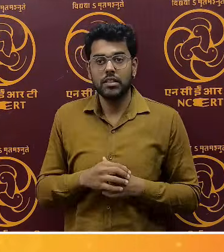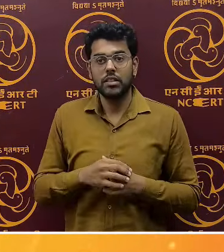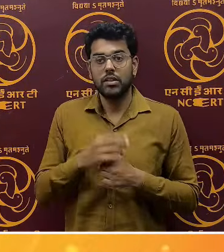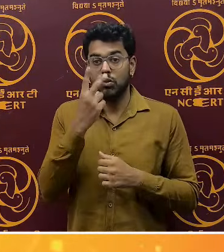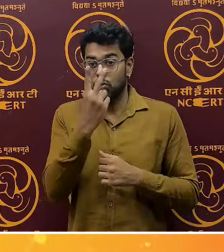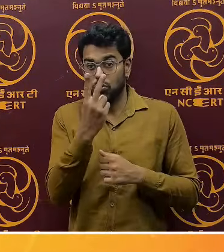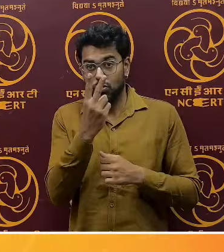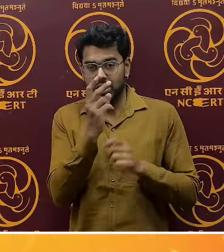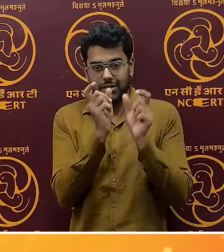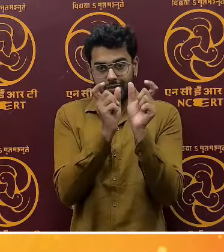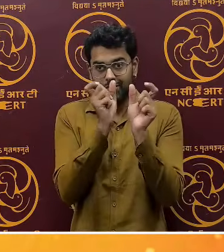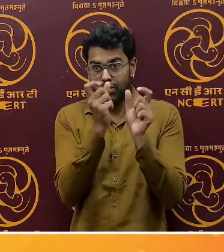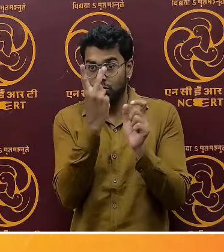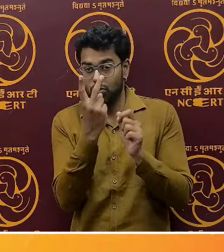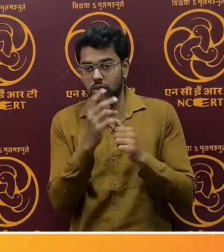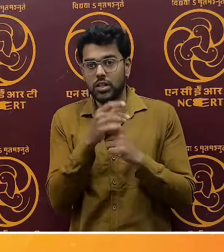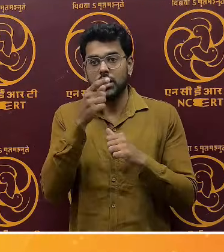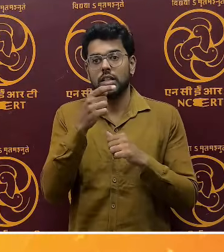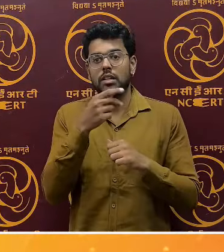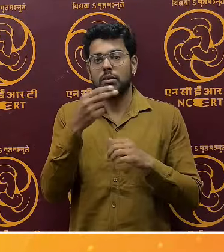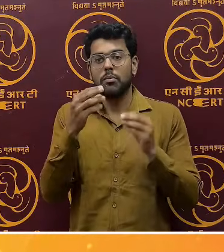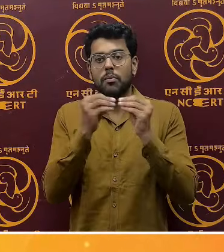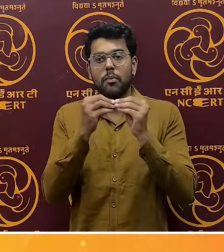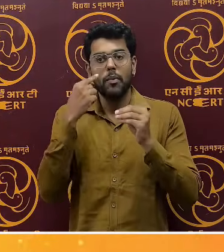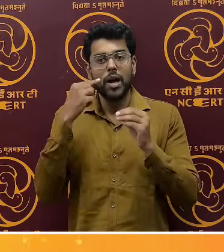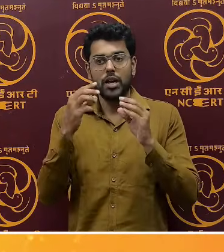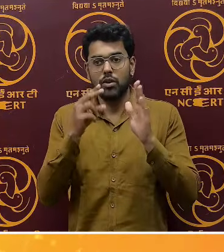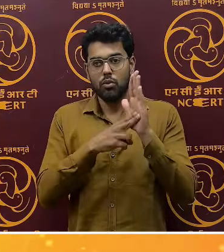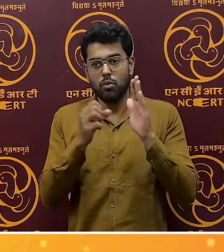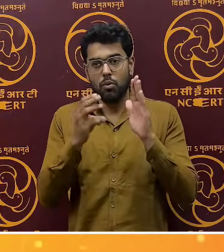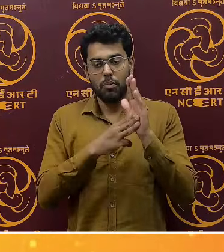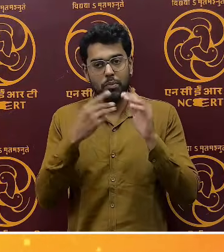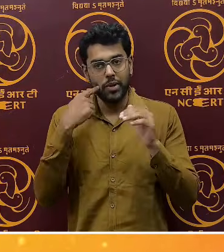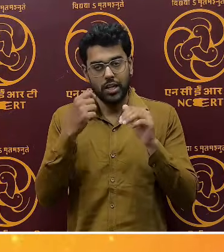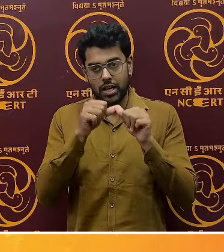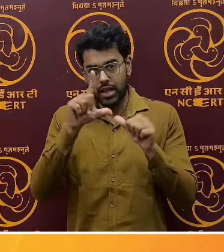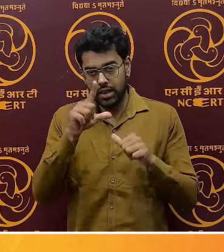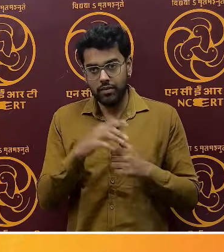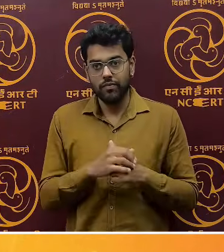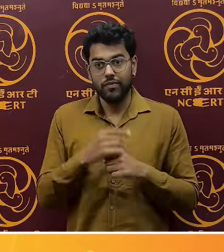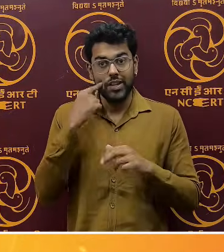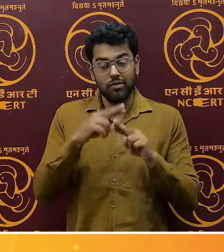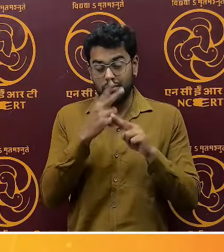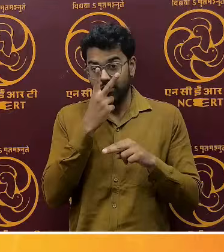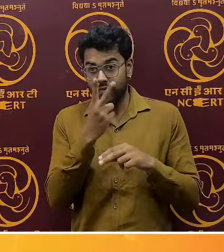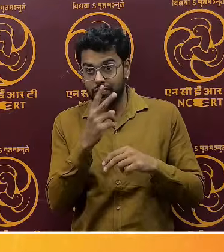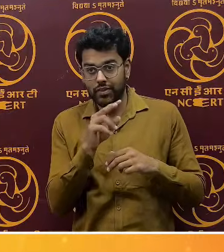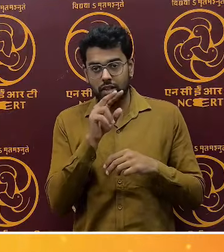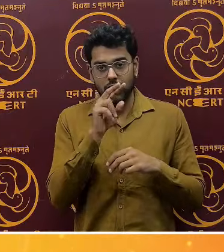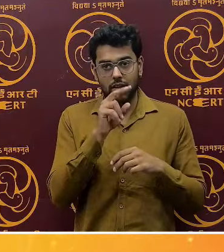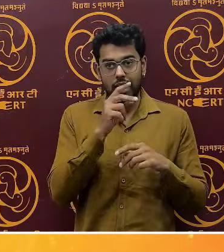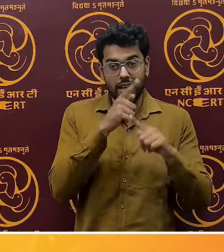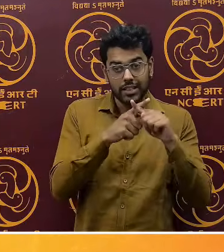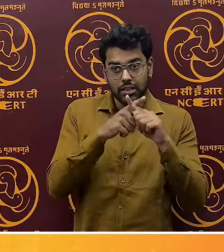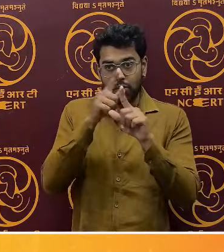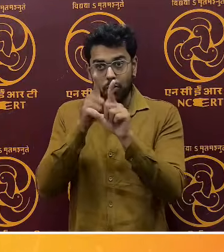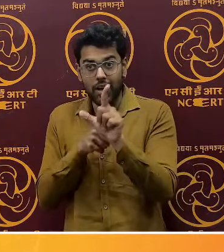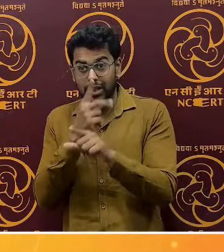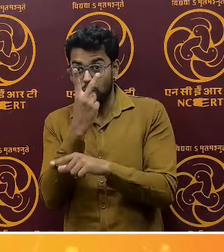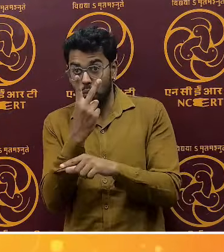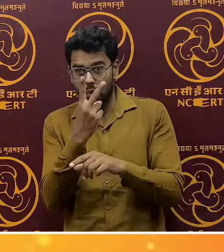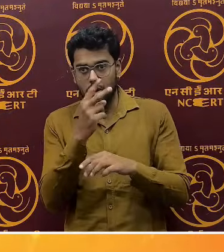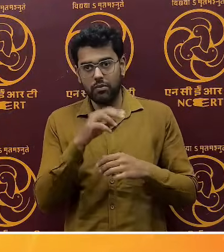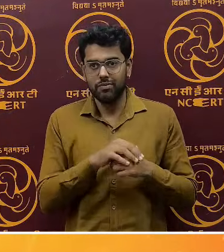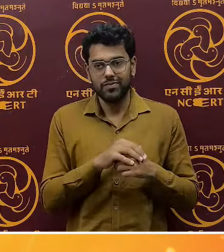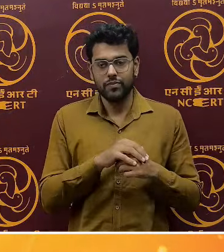These are two terms. This is known as a binomial. And here you can see there are two variables involved. Got it. X and Y.